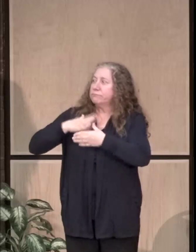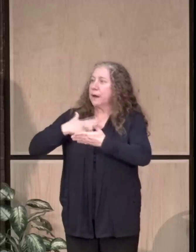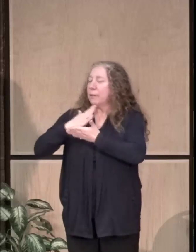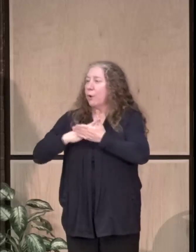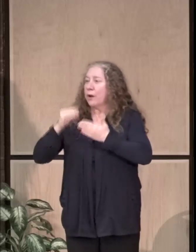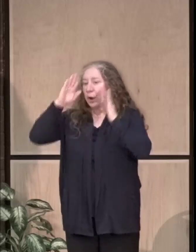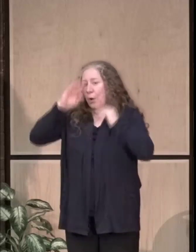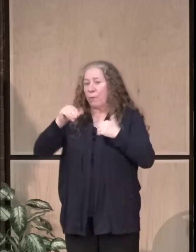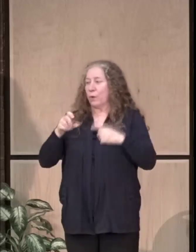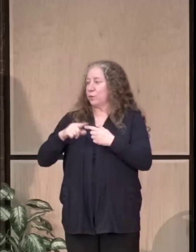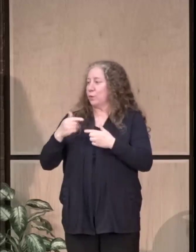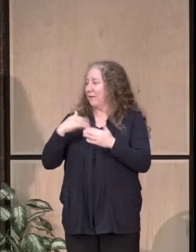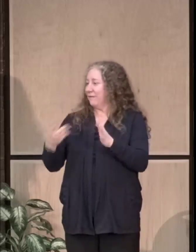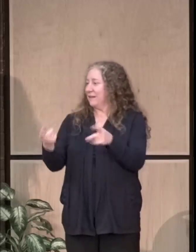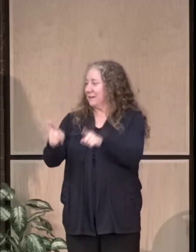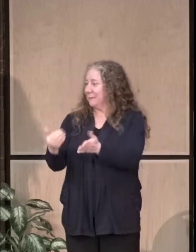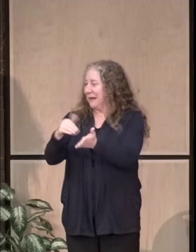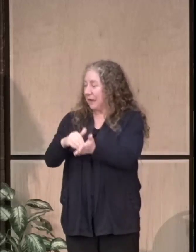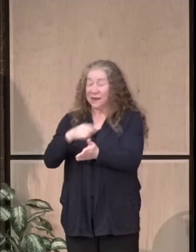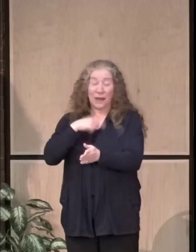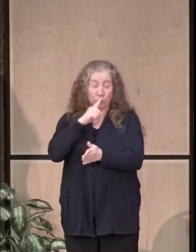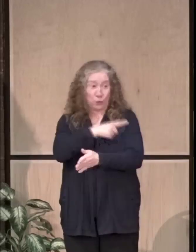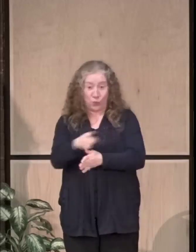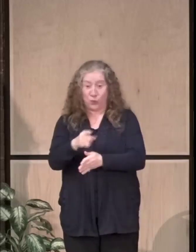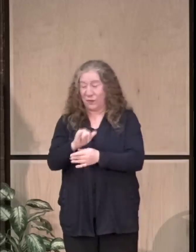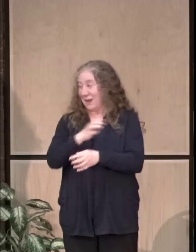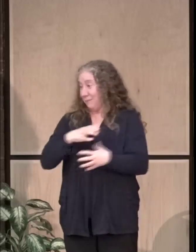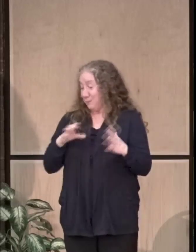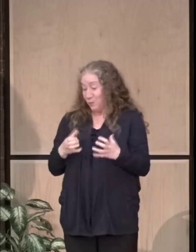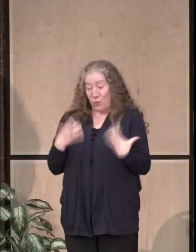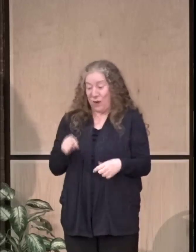prevent, and which is why I'm assuming the commission is here to prevent this from happening again.